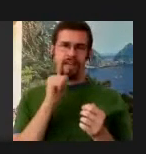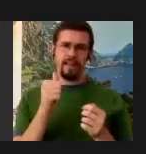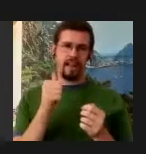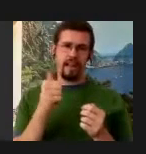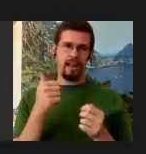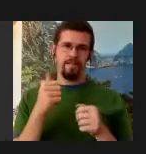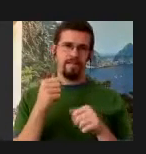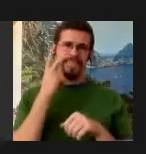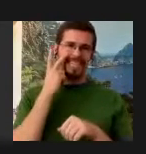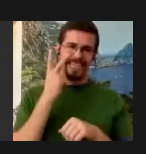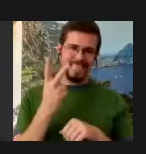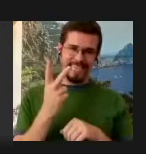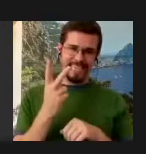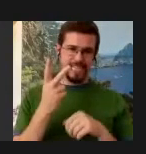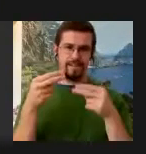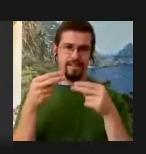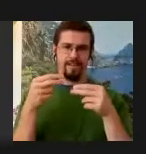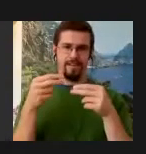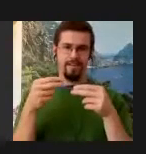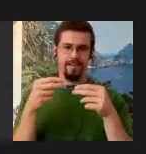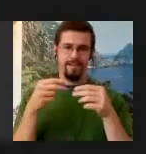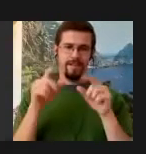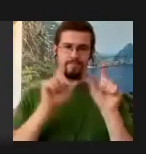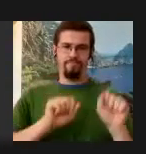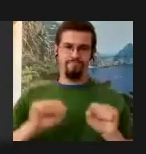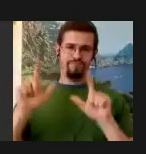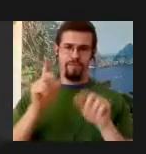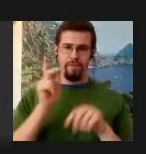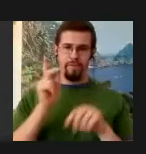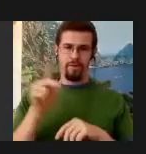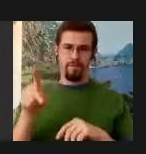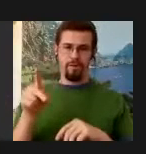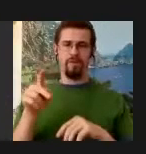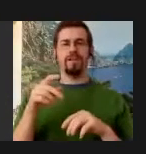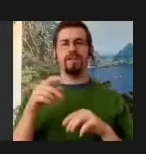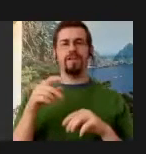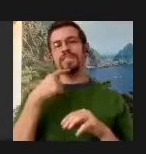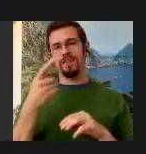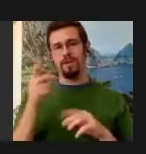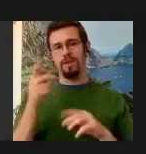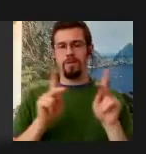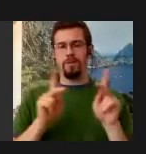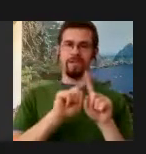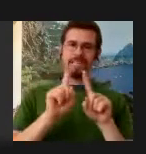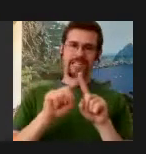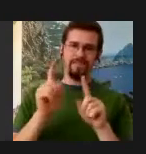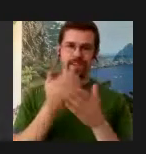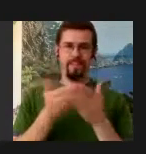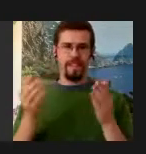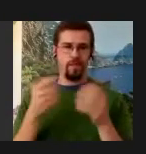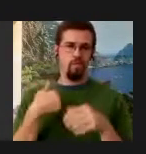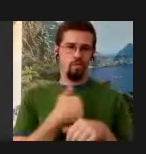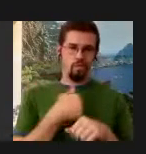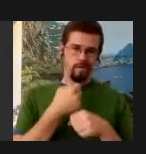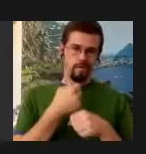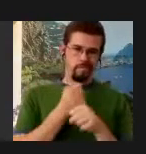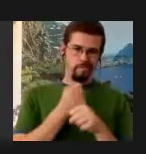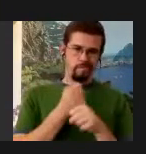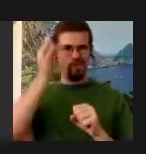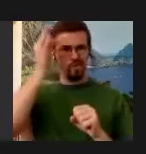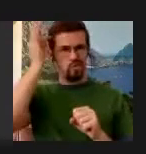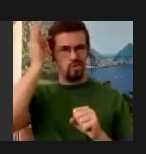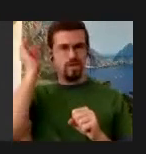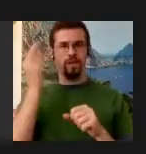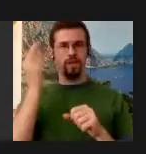using the slideshow, it will be okay. So just to tell people about the thing. So we made in Tunisia using